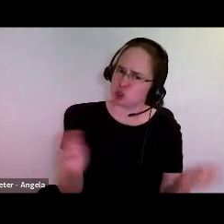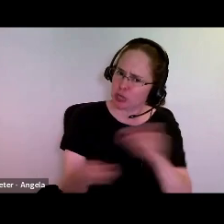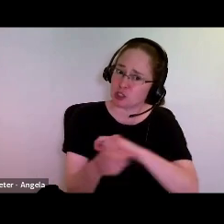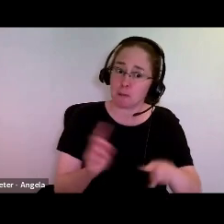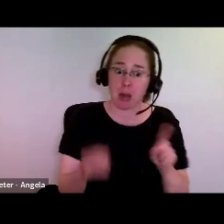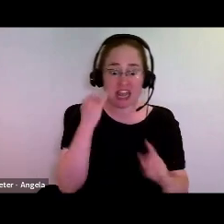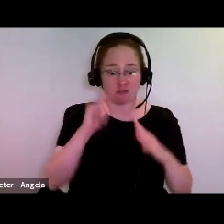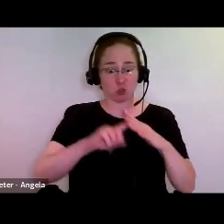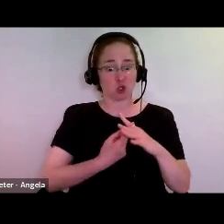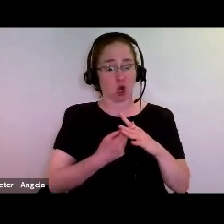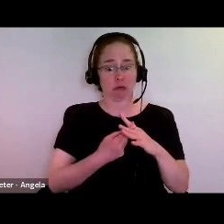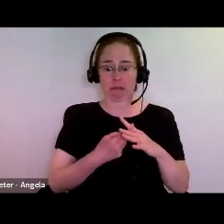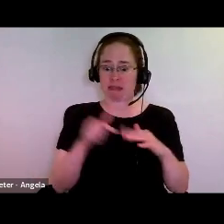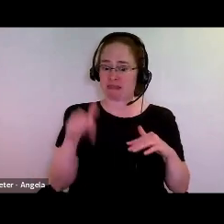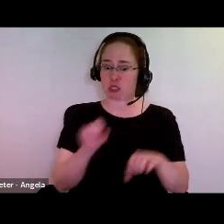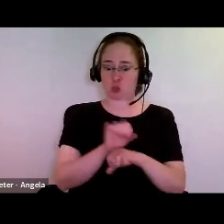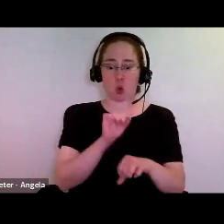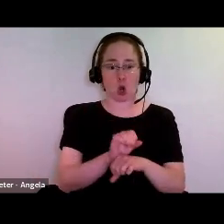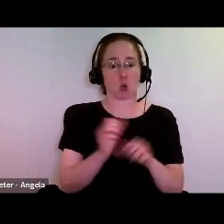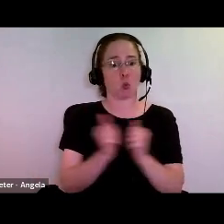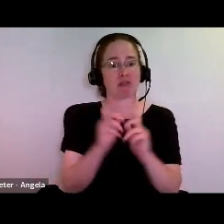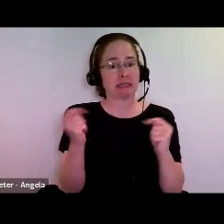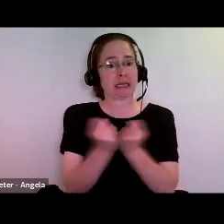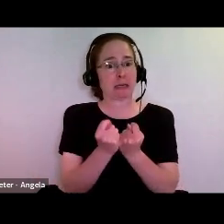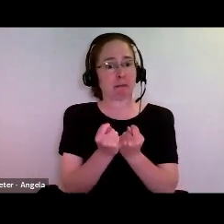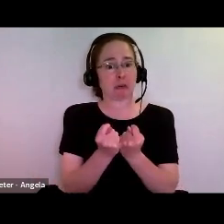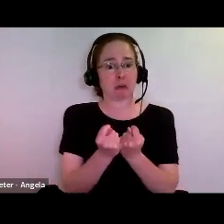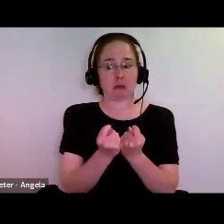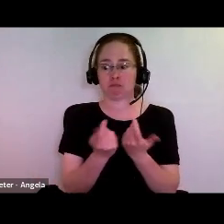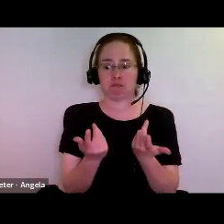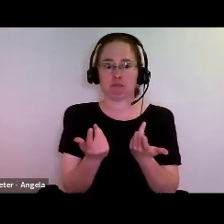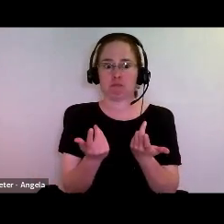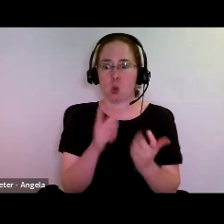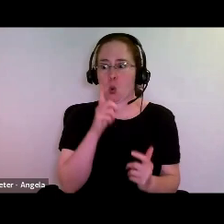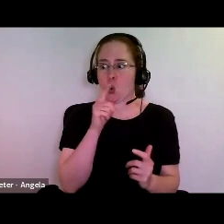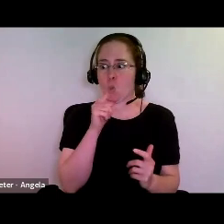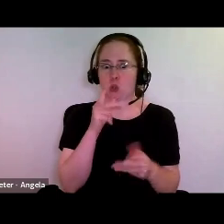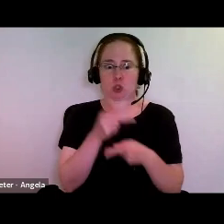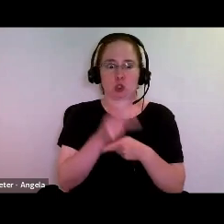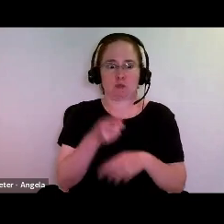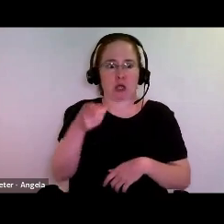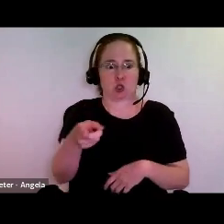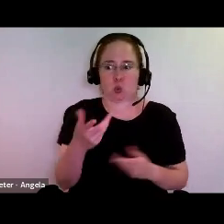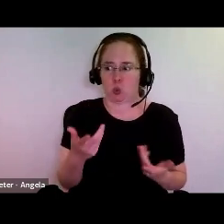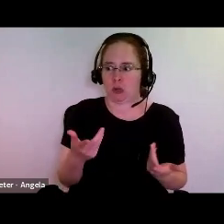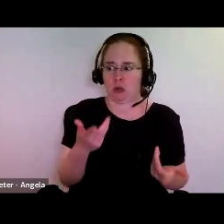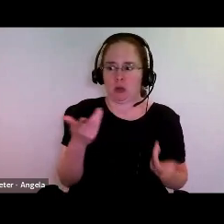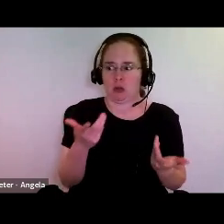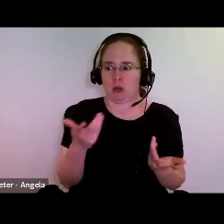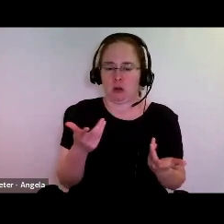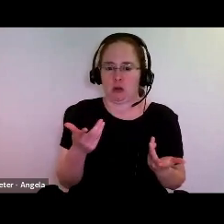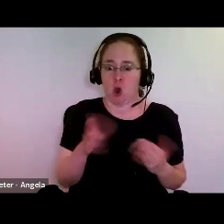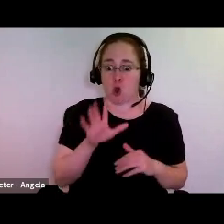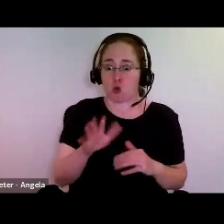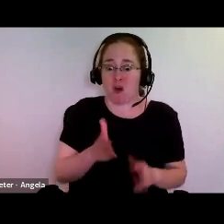if you start off doing this work, let's say with a team? And who's going to supervise you? What's going to be